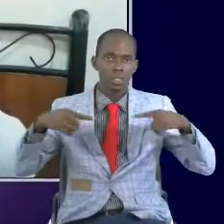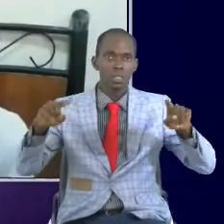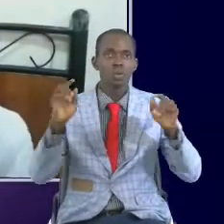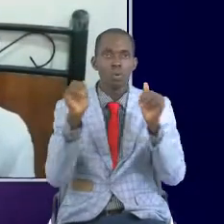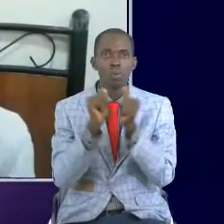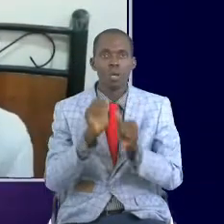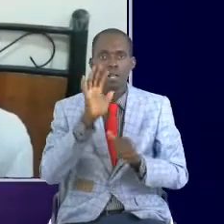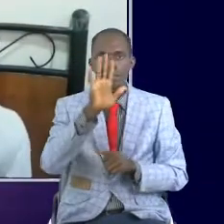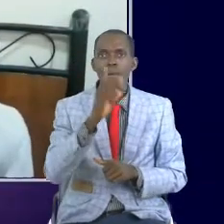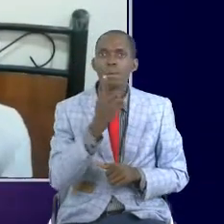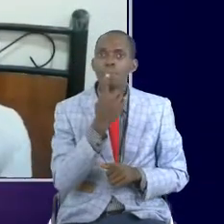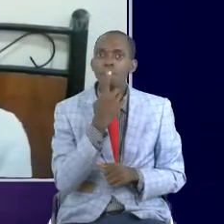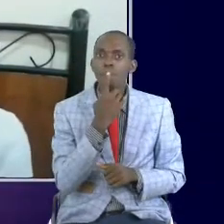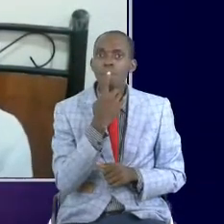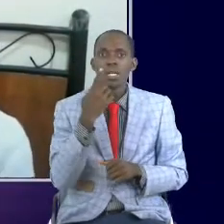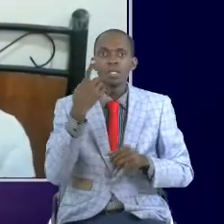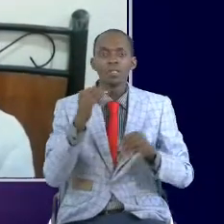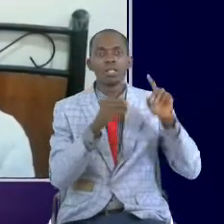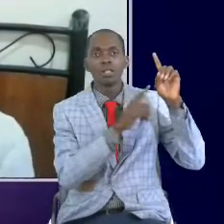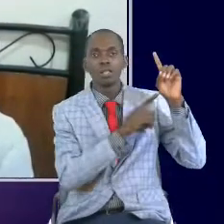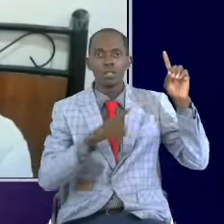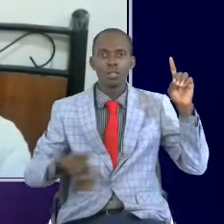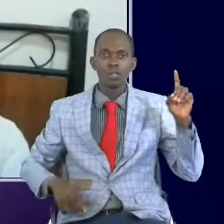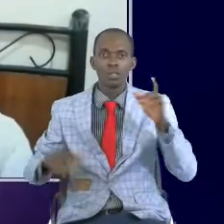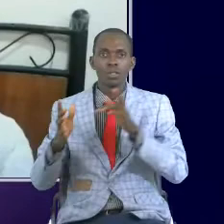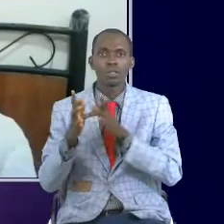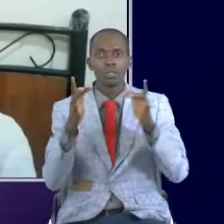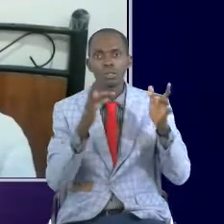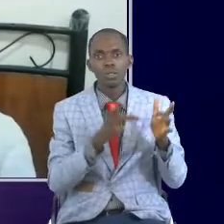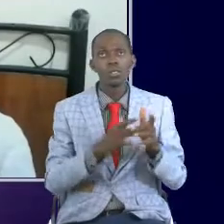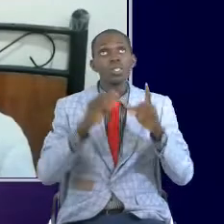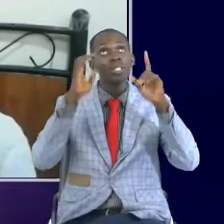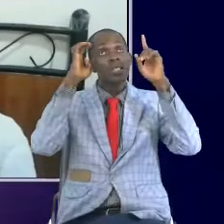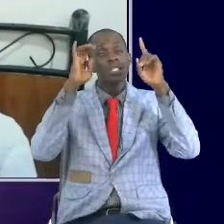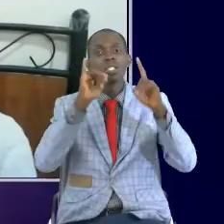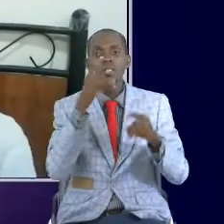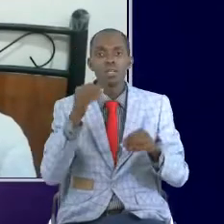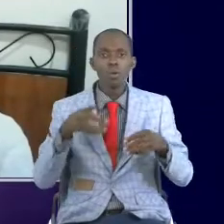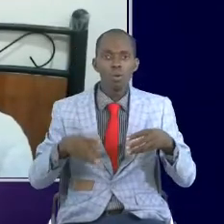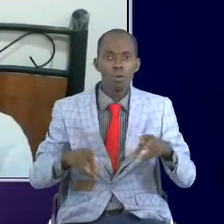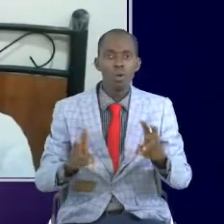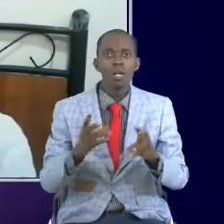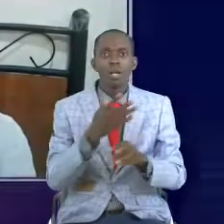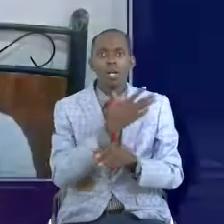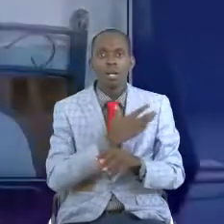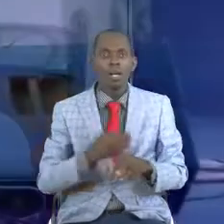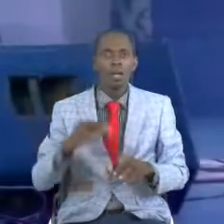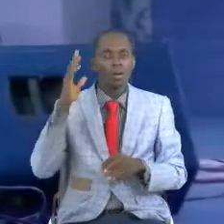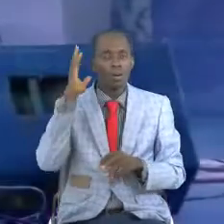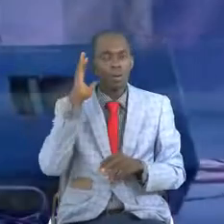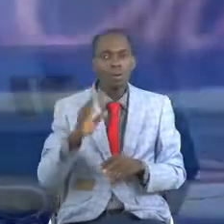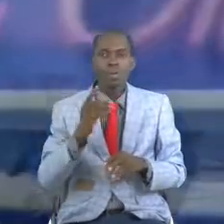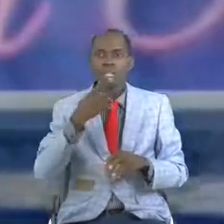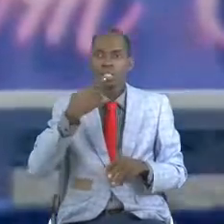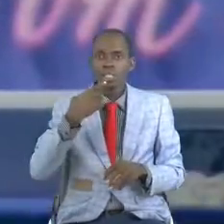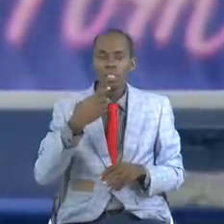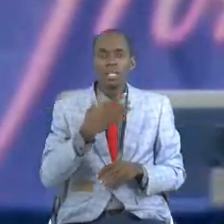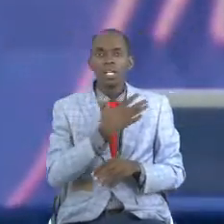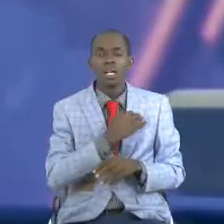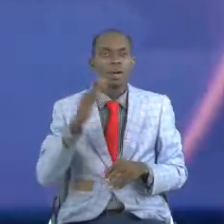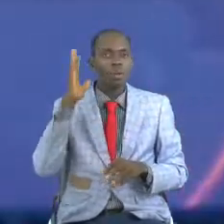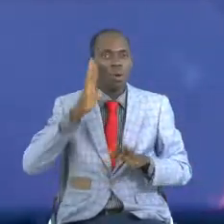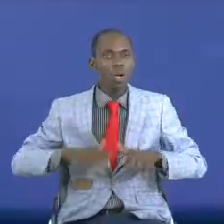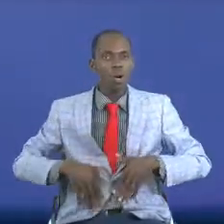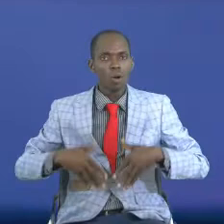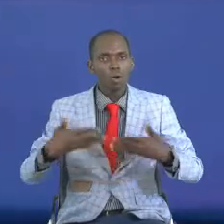mouth the Lord Jesus, he is the way. And if you will declare, and if you will confess, and if